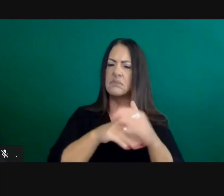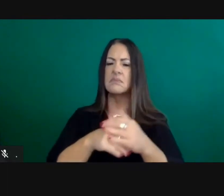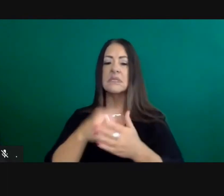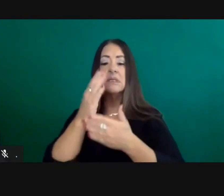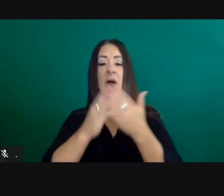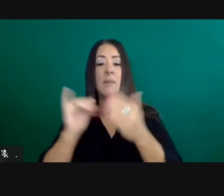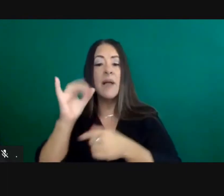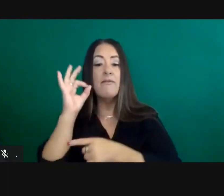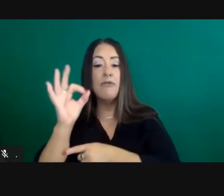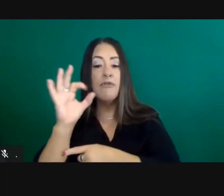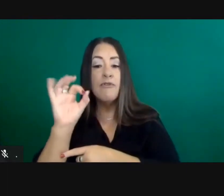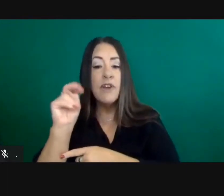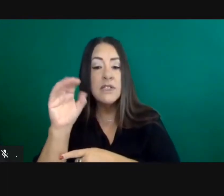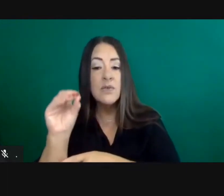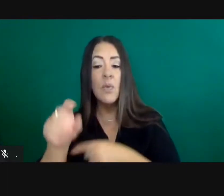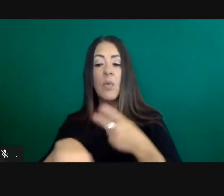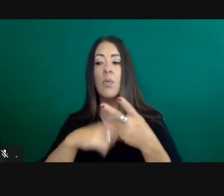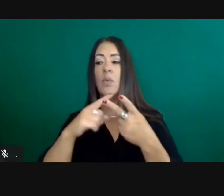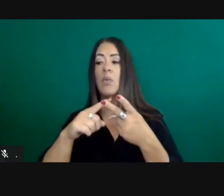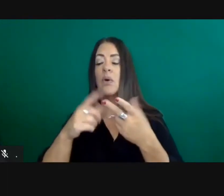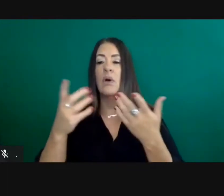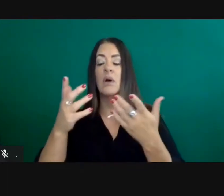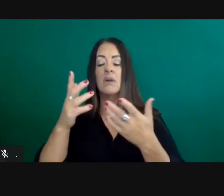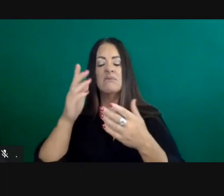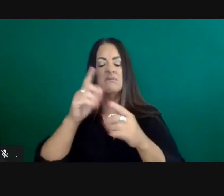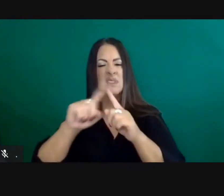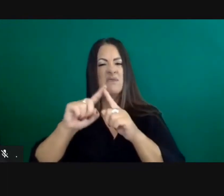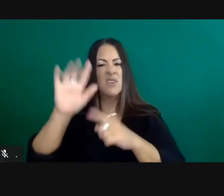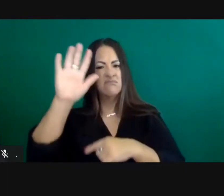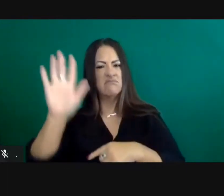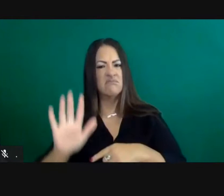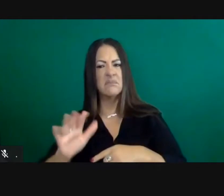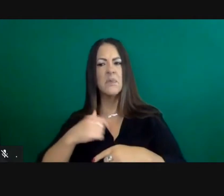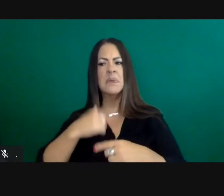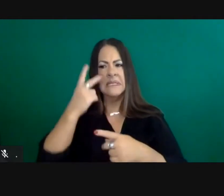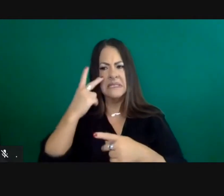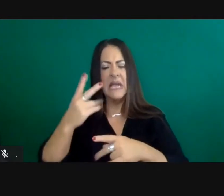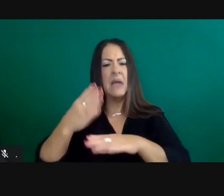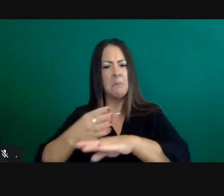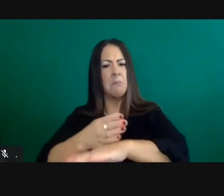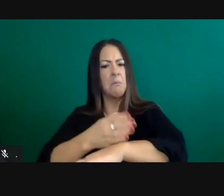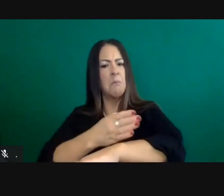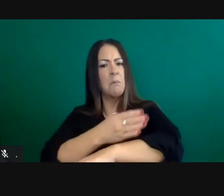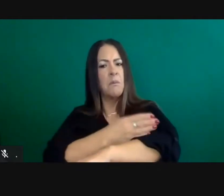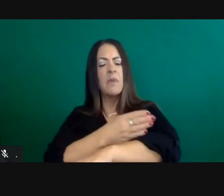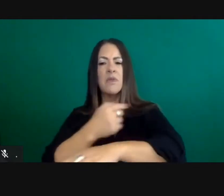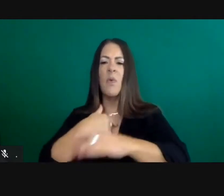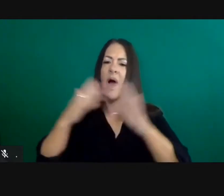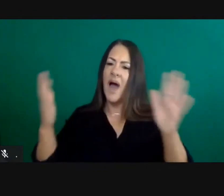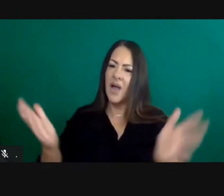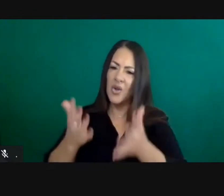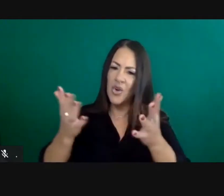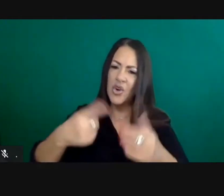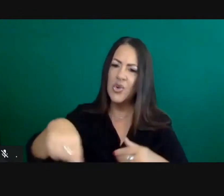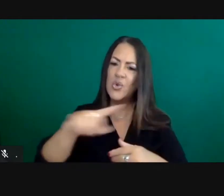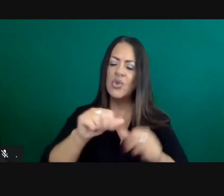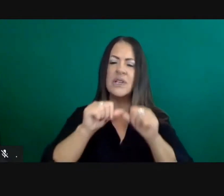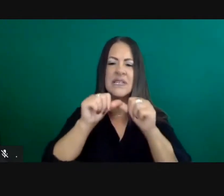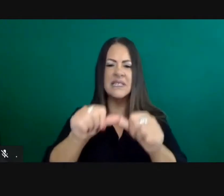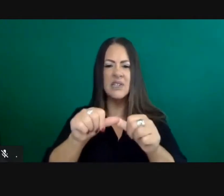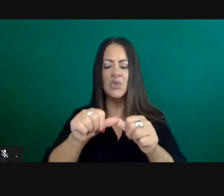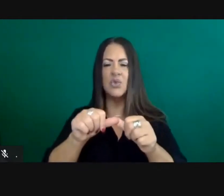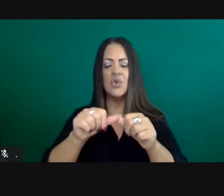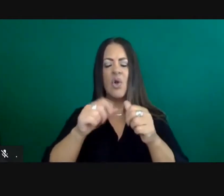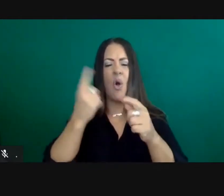Fresno, others in the Central Valley and throughout the state, we're seeing steady progress, and that's why I urge all of us to continue to look